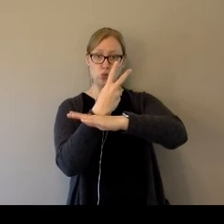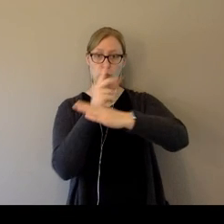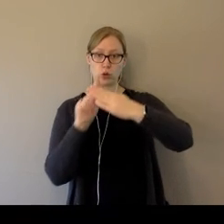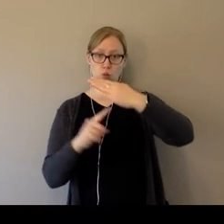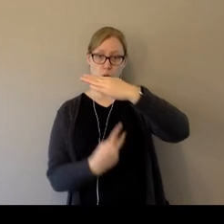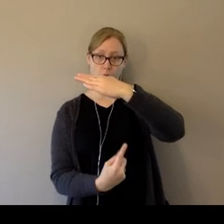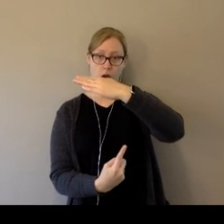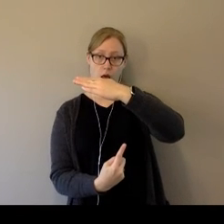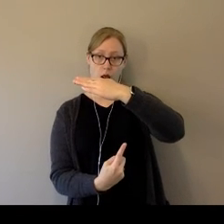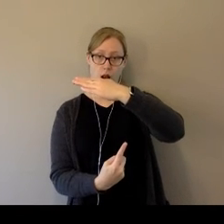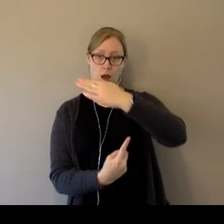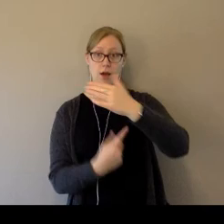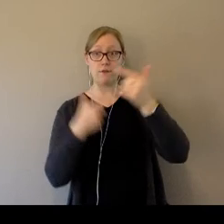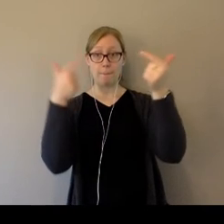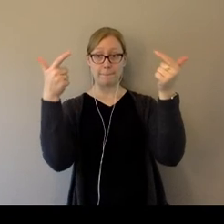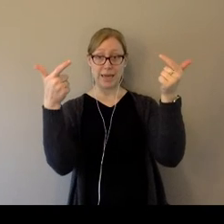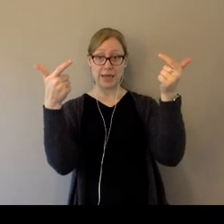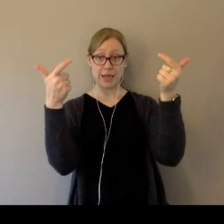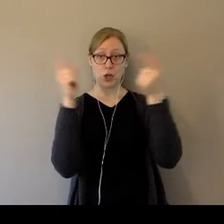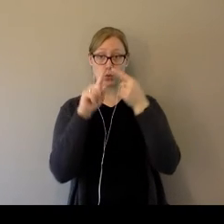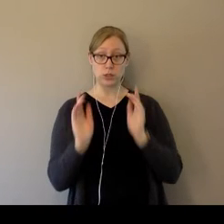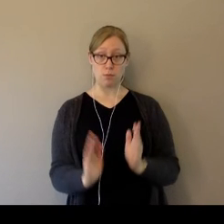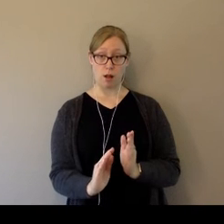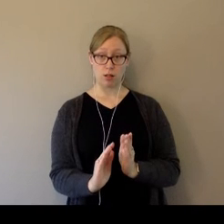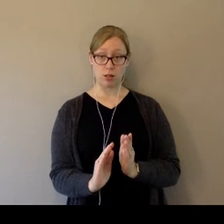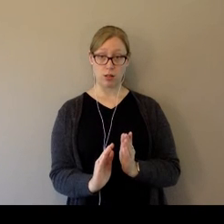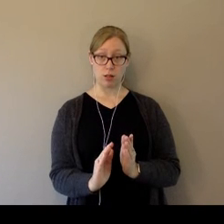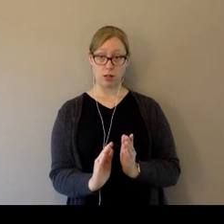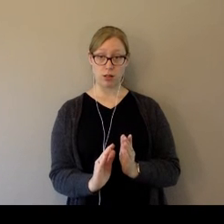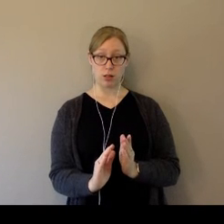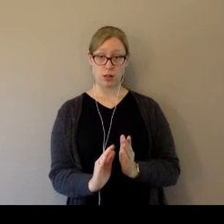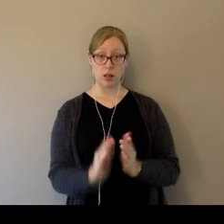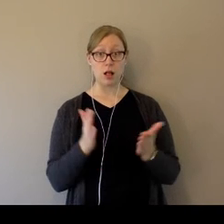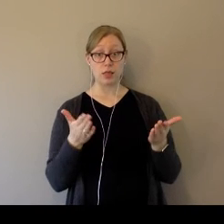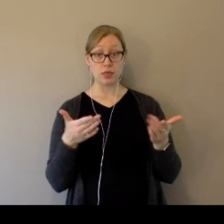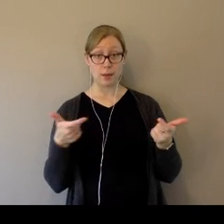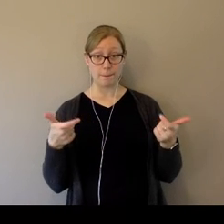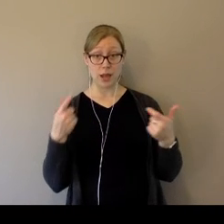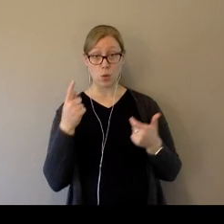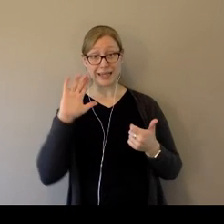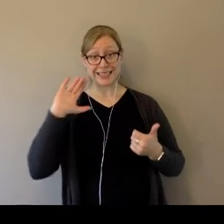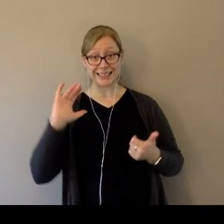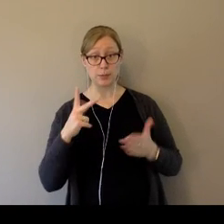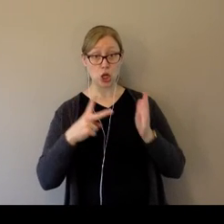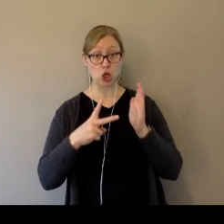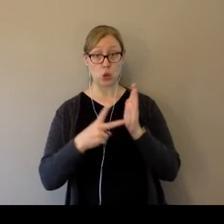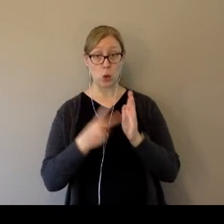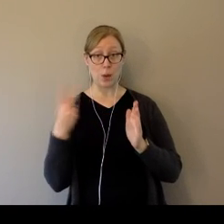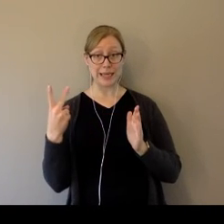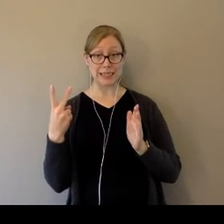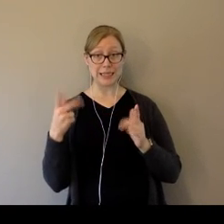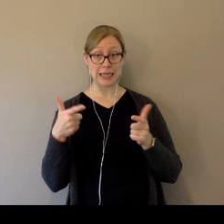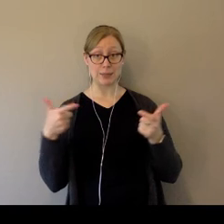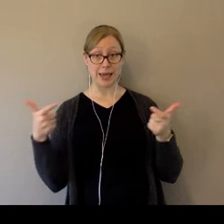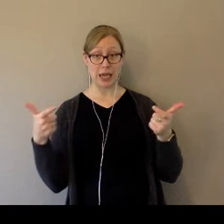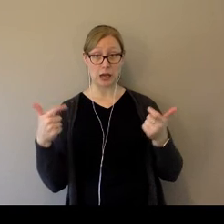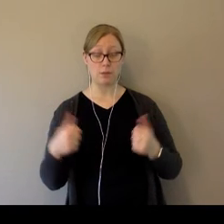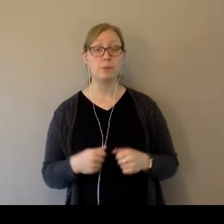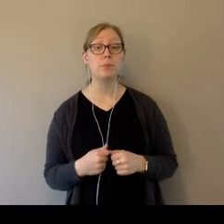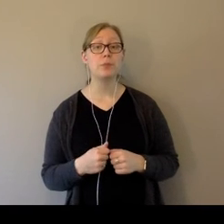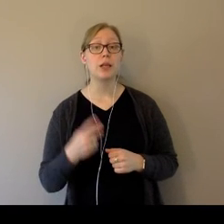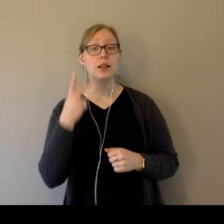the big one to the smaller one. The big one appears to be twice as big. So let's see what we get for the other one. So we did